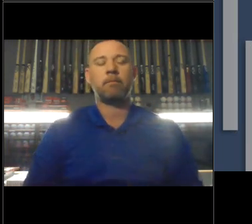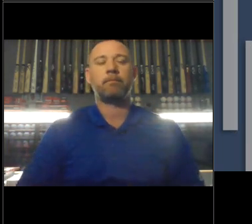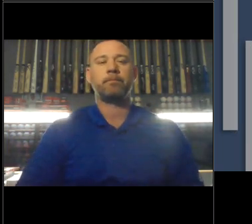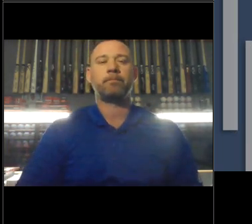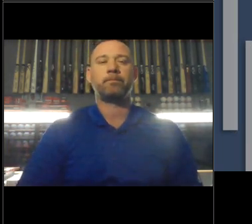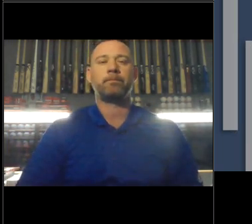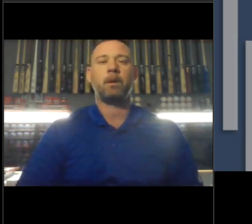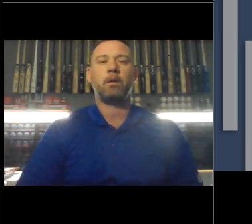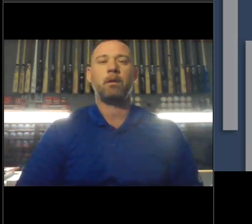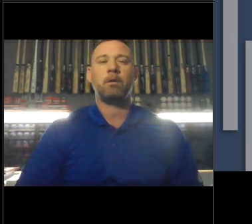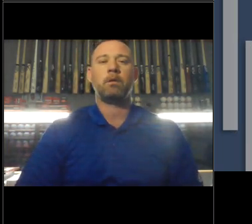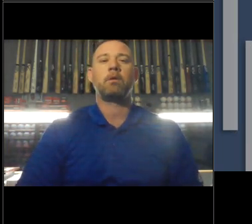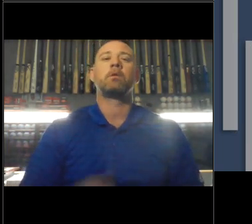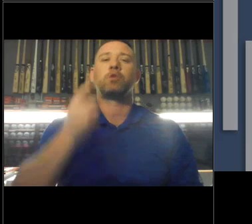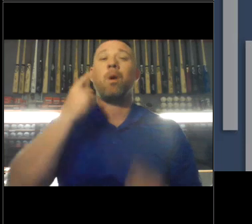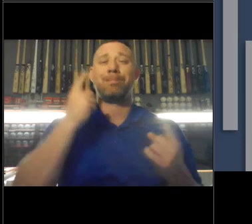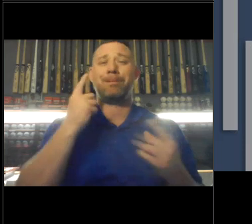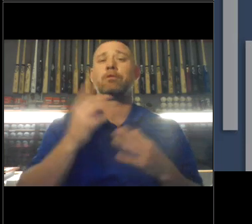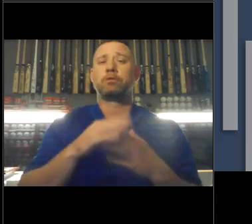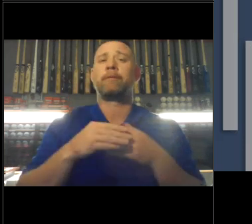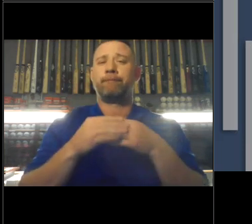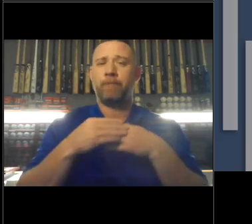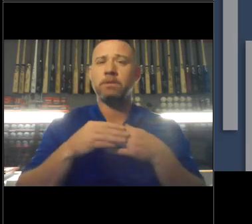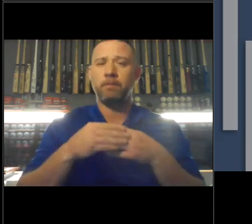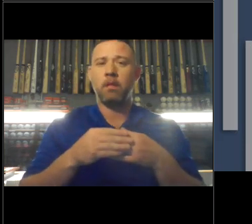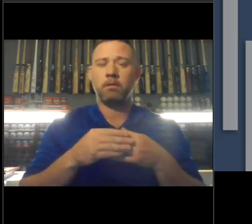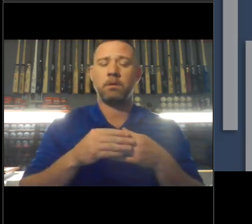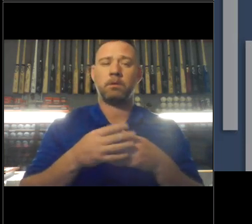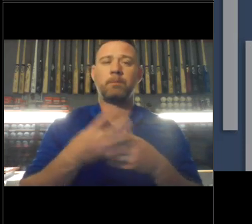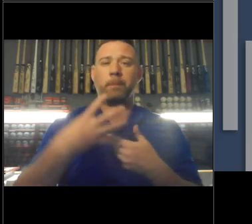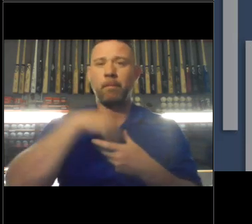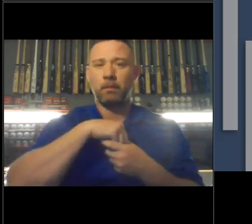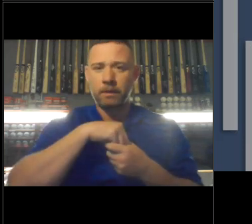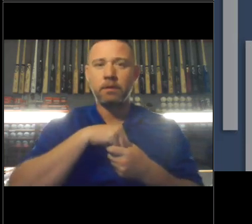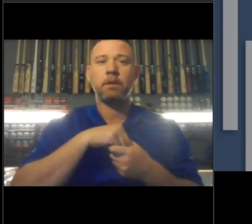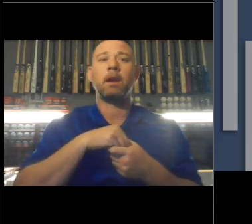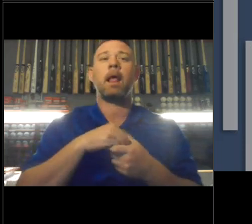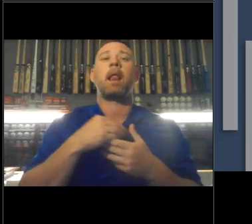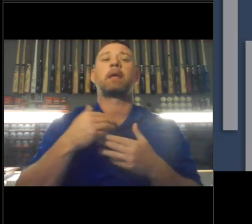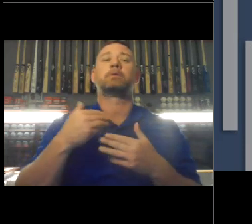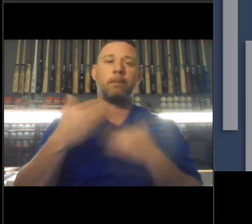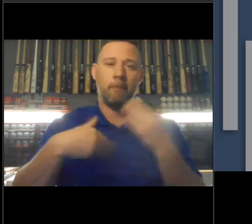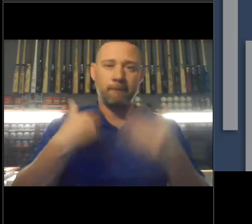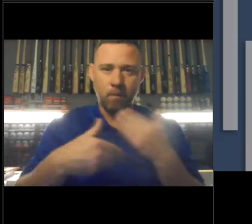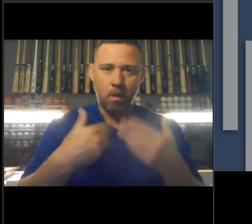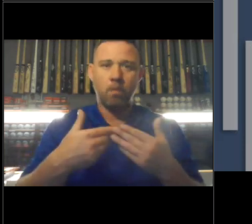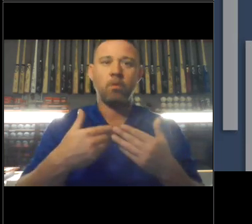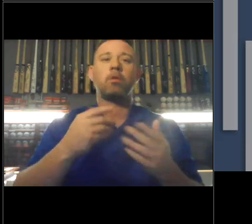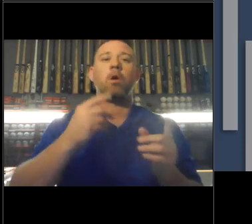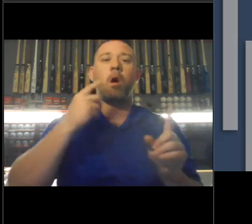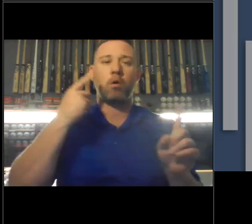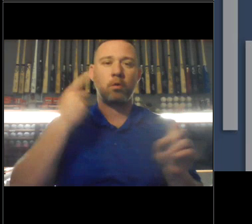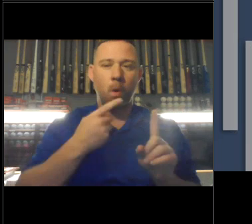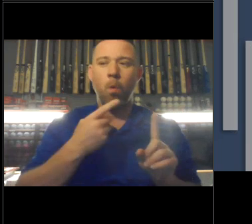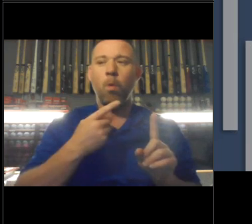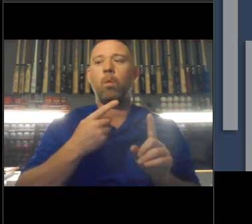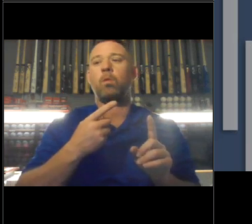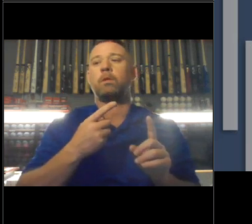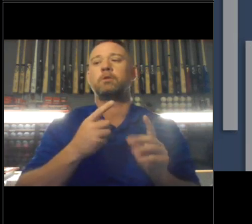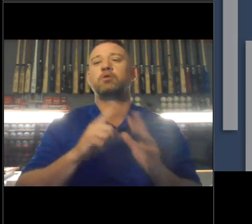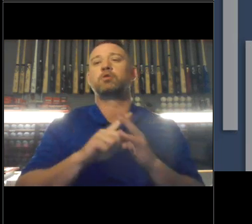So I think there is flexibility built into it, and as we move forward, our goal is to start continuing